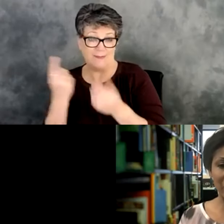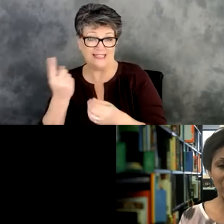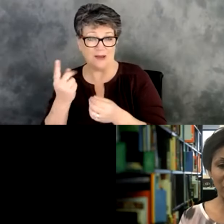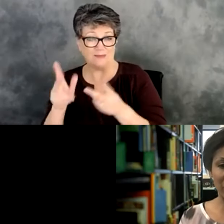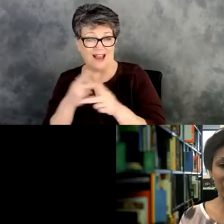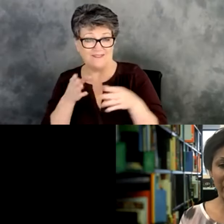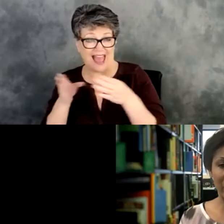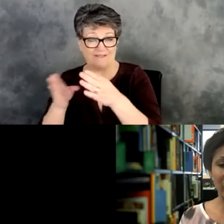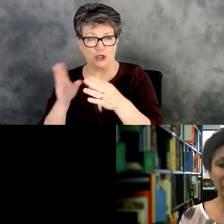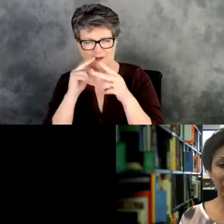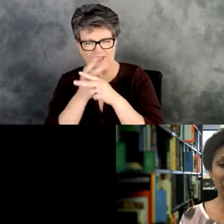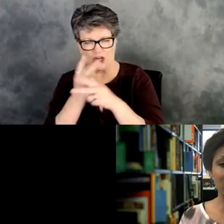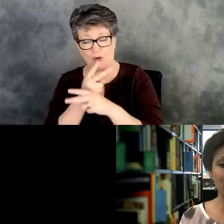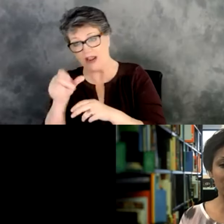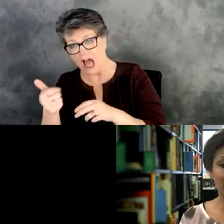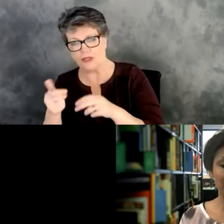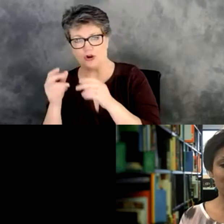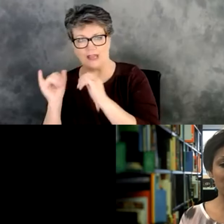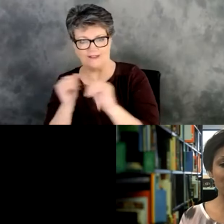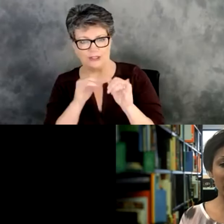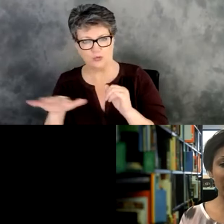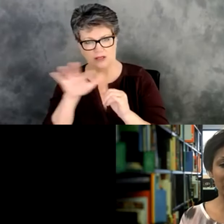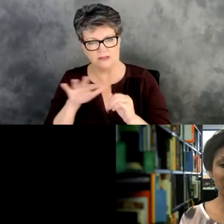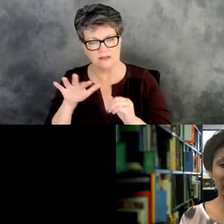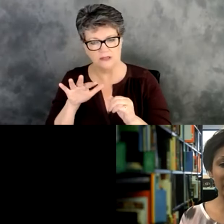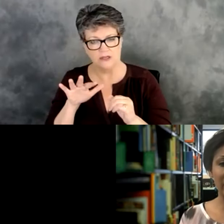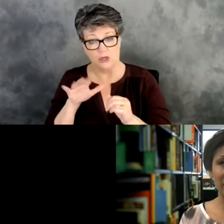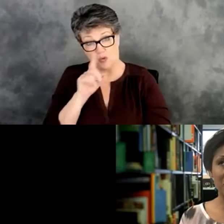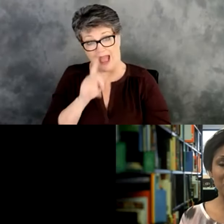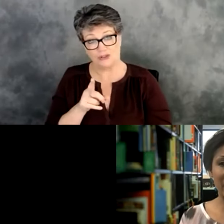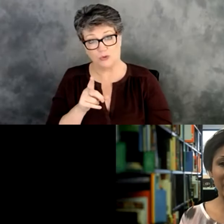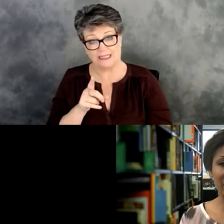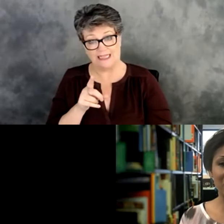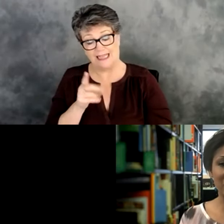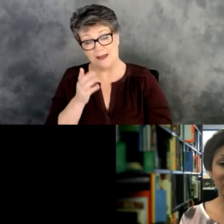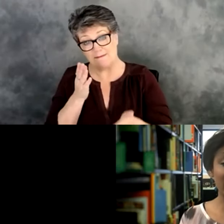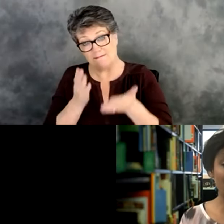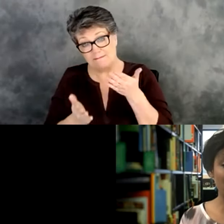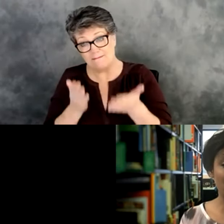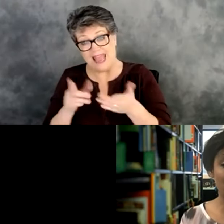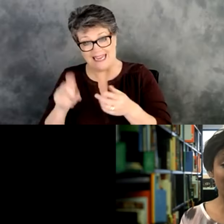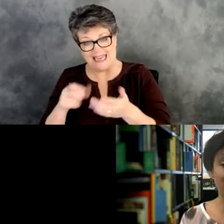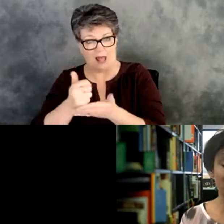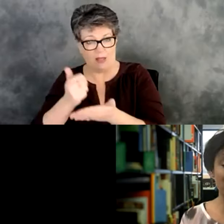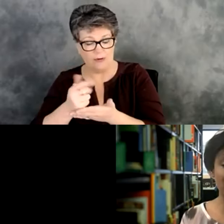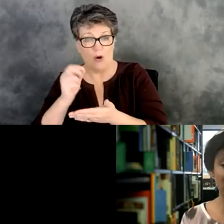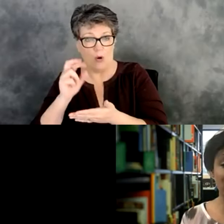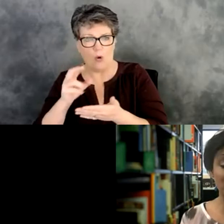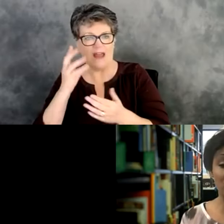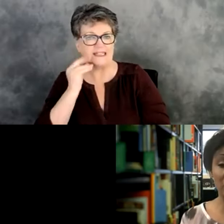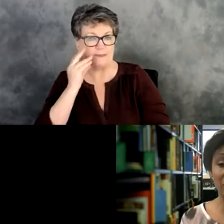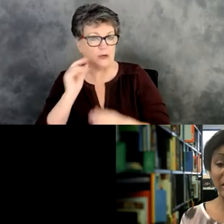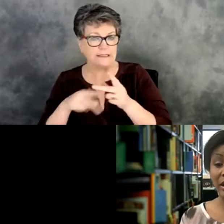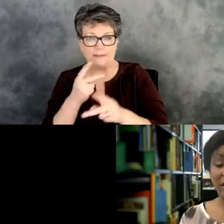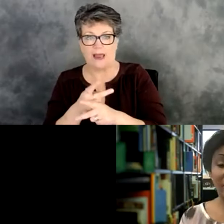of avenue to figure out other individuals who actually may need help or have experienced some